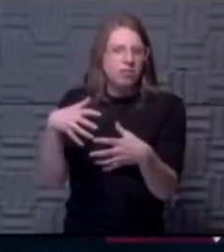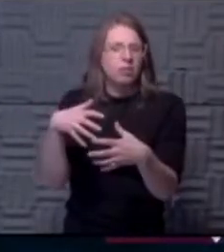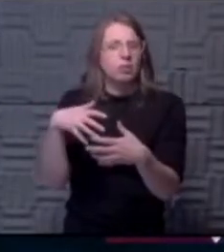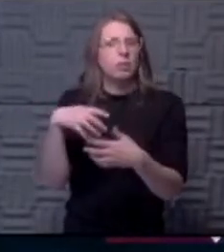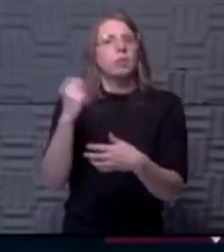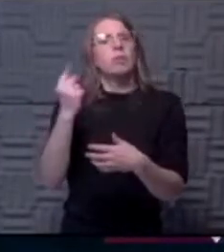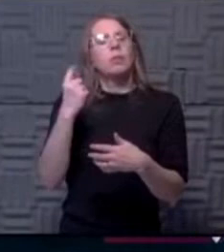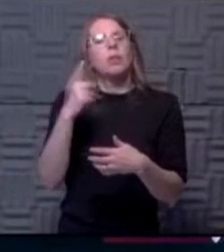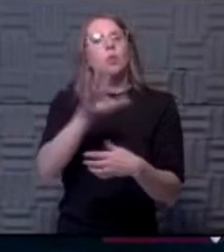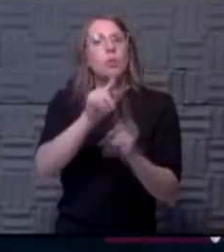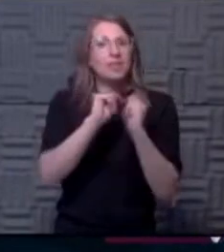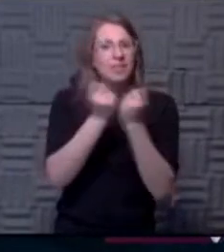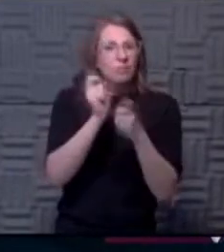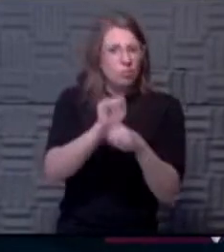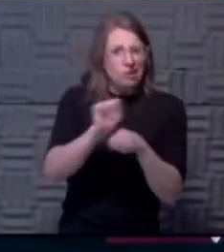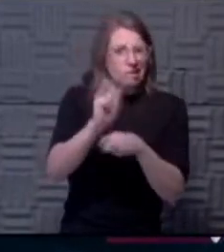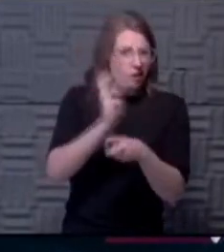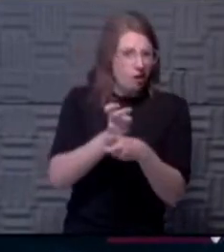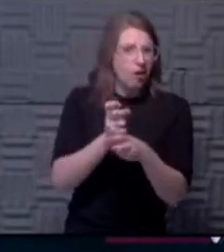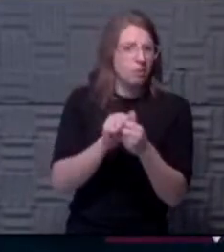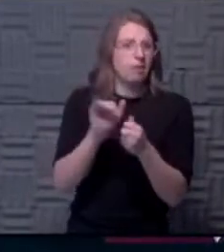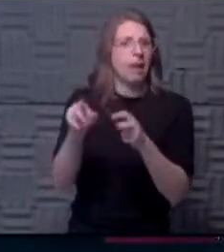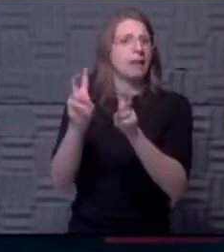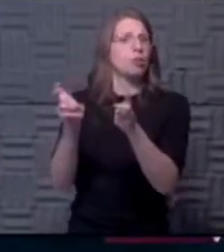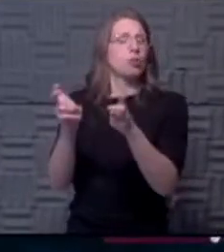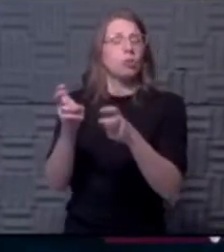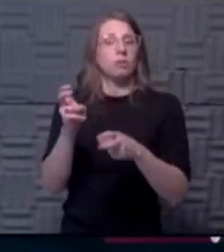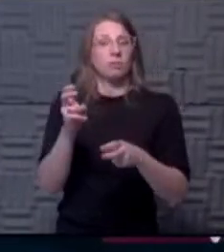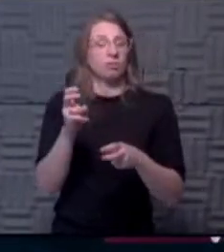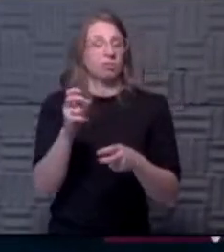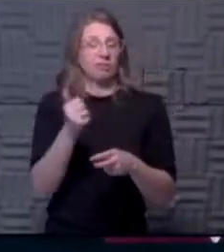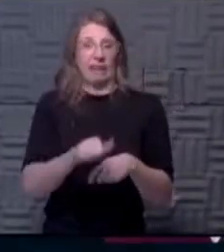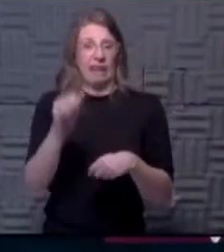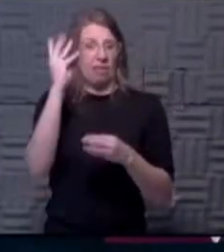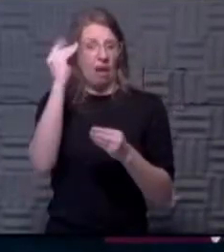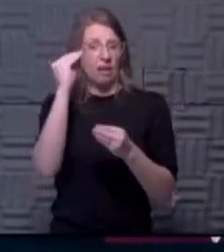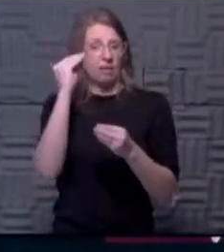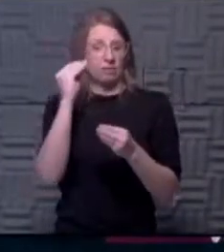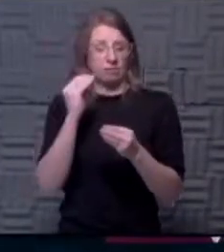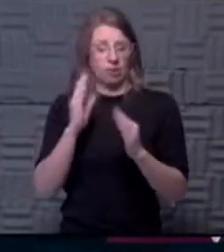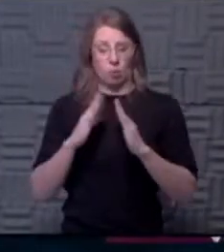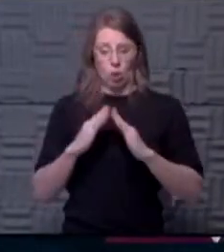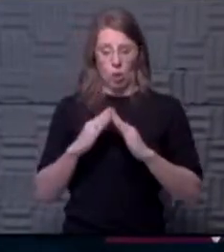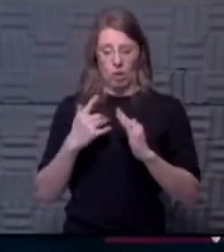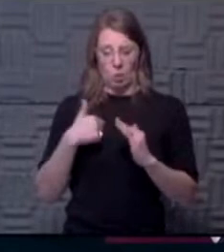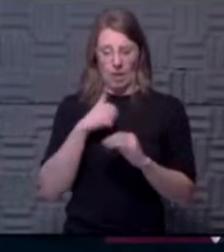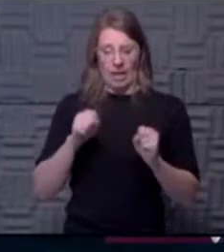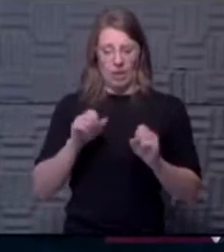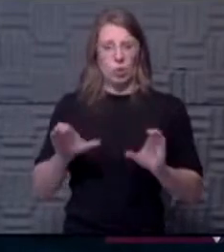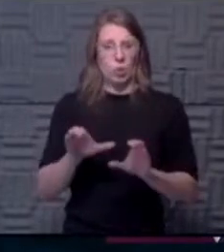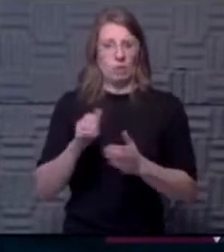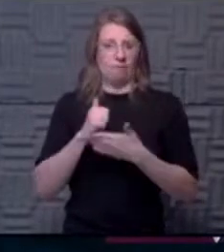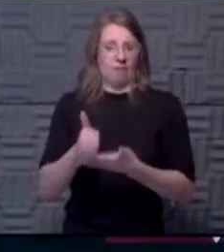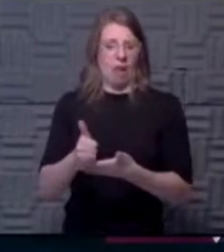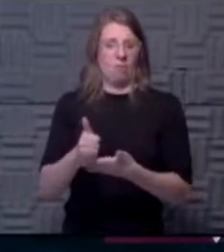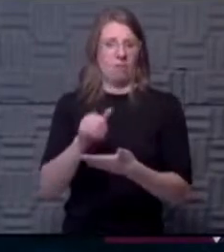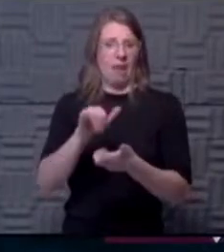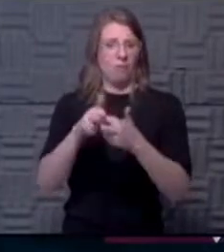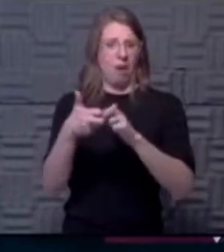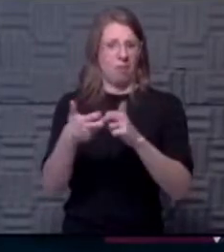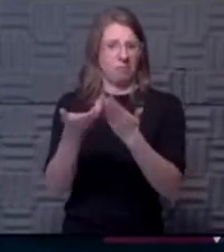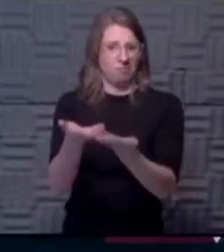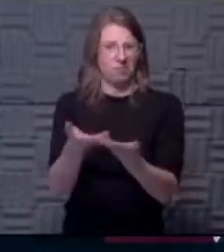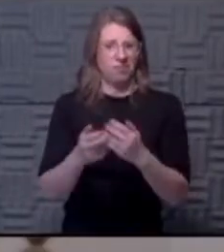team is working hard on that. Any sort of thoughts about what we as a community can do to help that problem